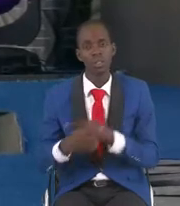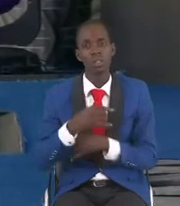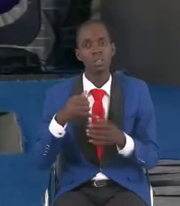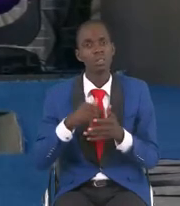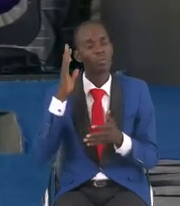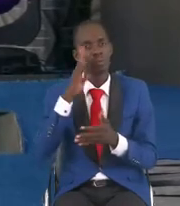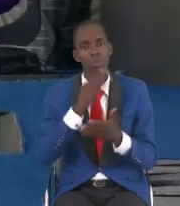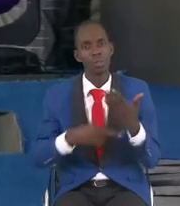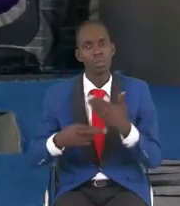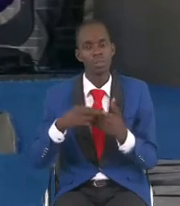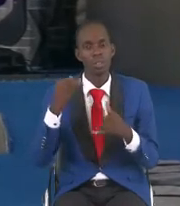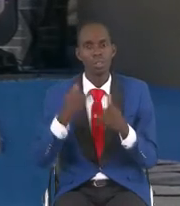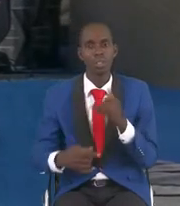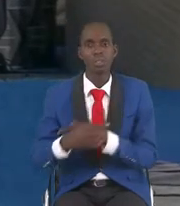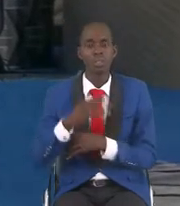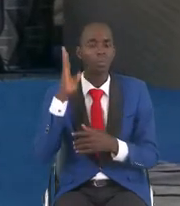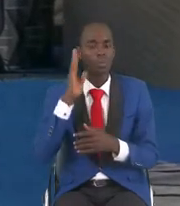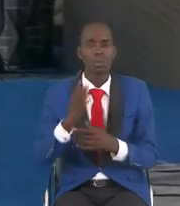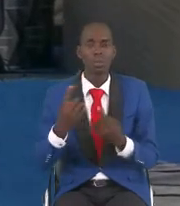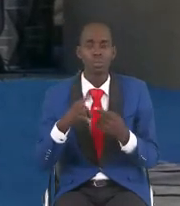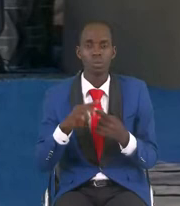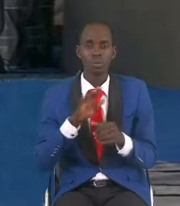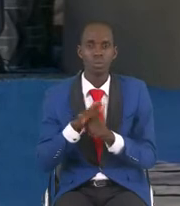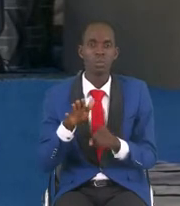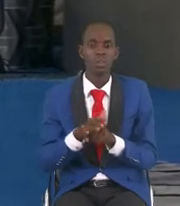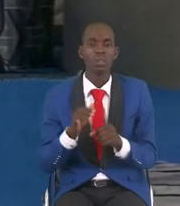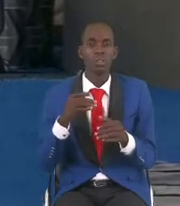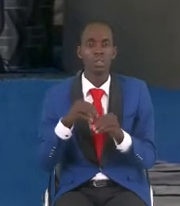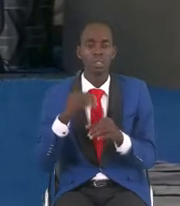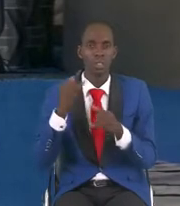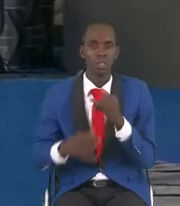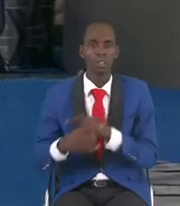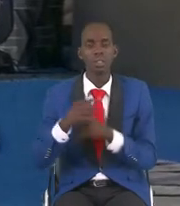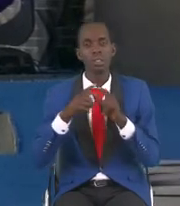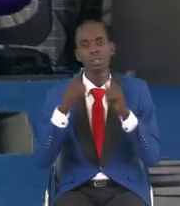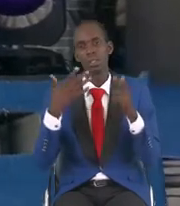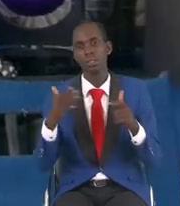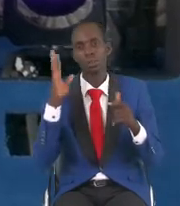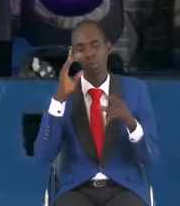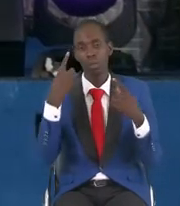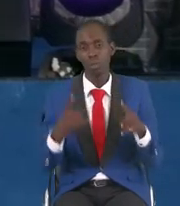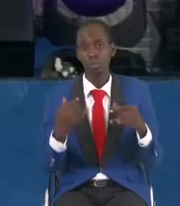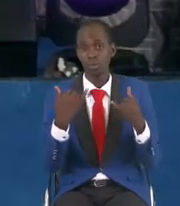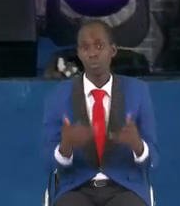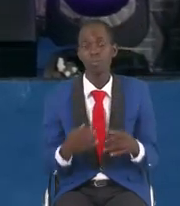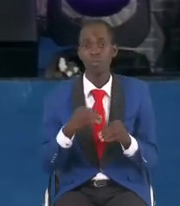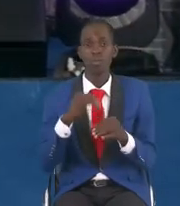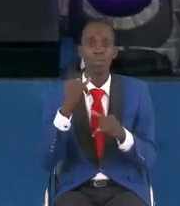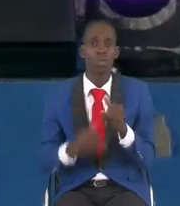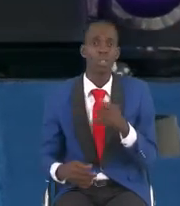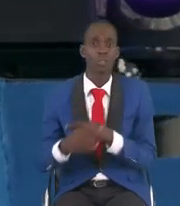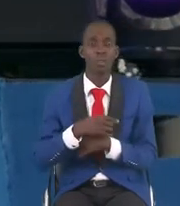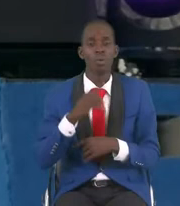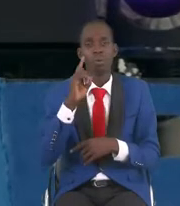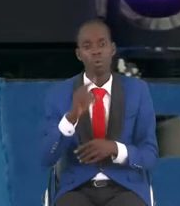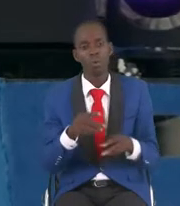they'll be fulfilled. In the last days, great things will happen. Now, in the last days, one stream